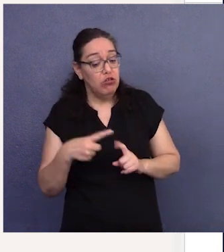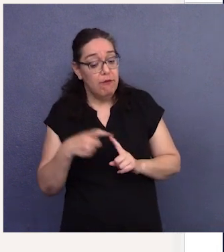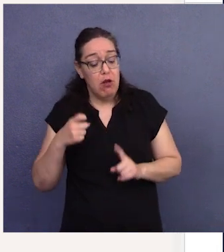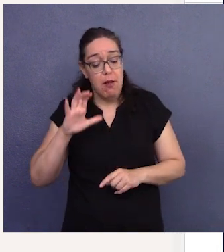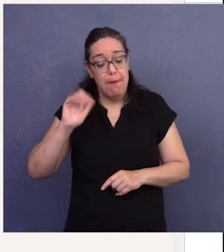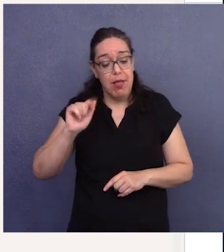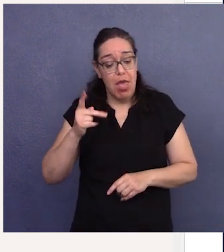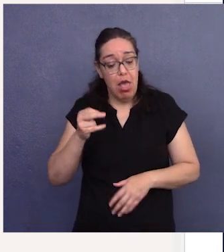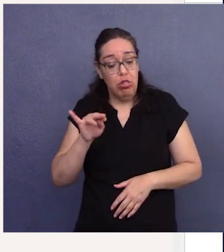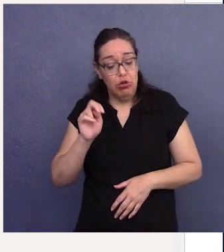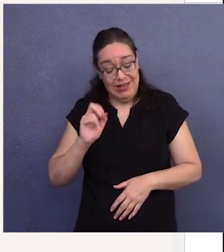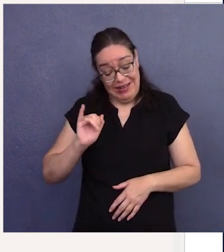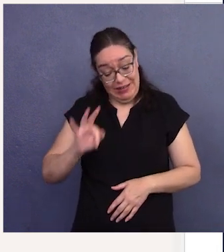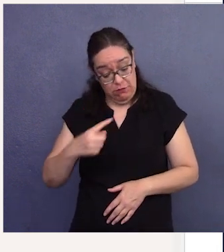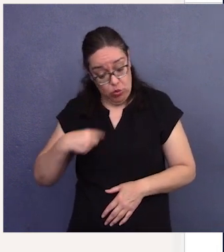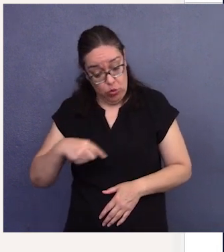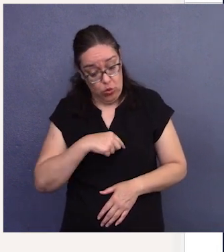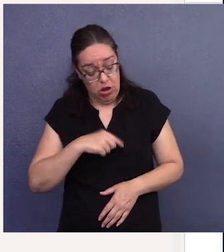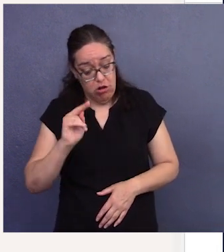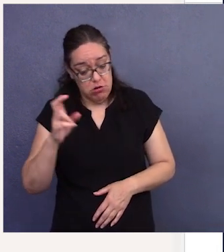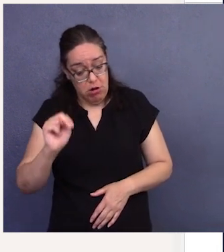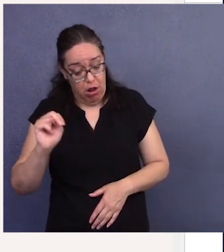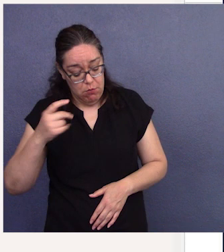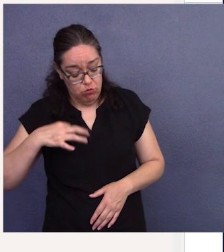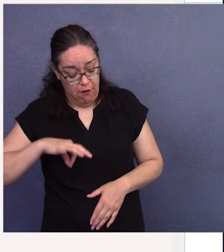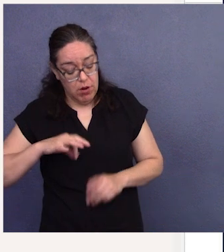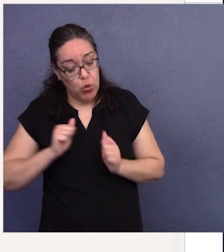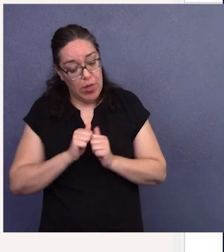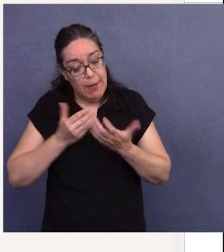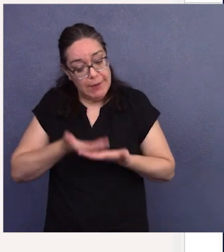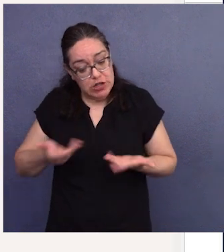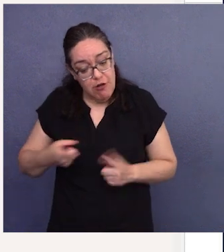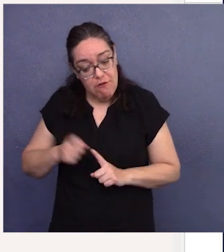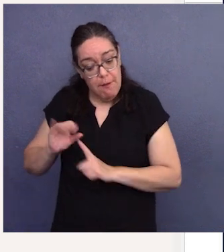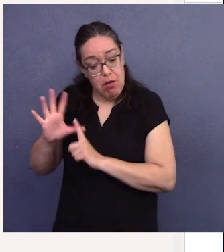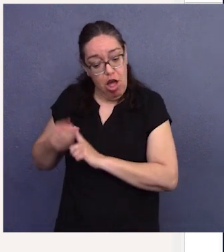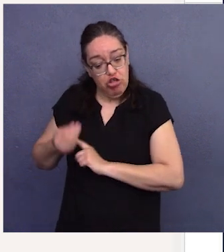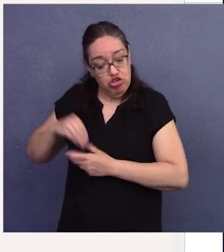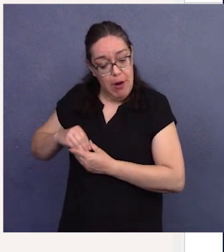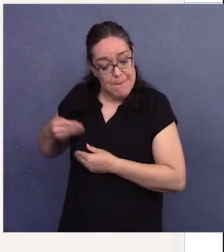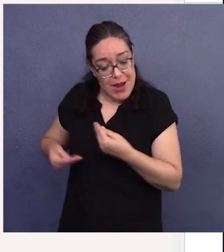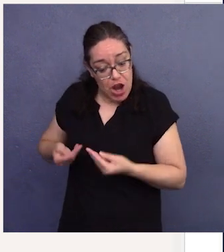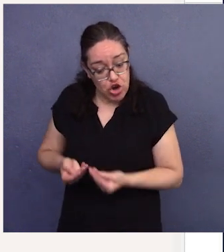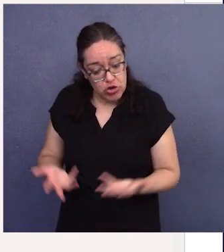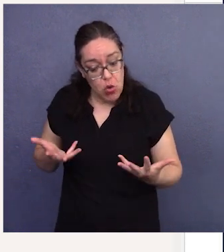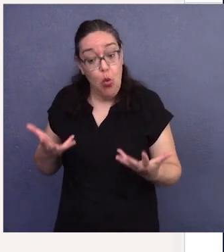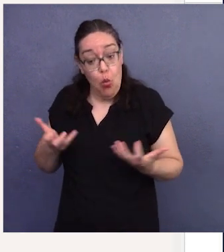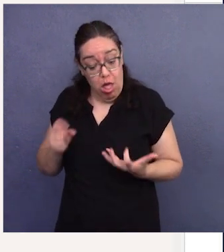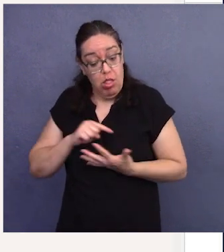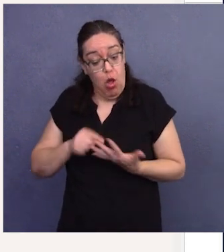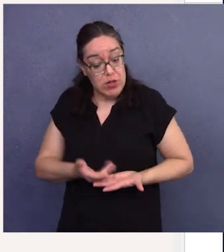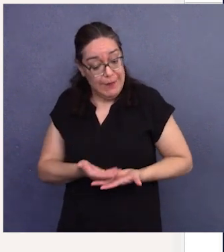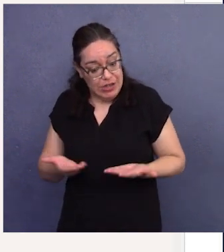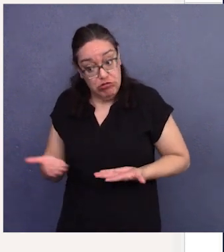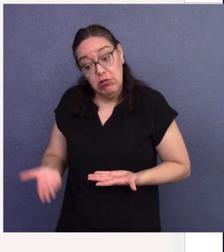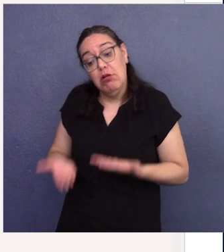Catherine. If we are a nonprofit with materials from cultural barriers and want to bring those materials to artists to